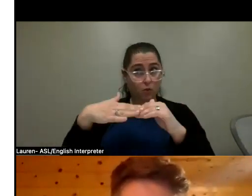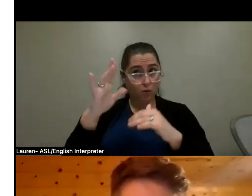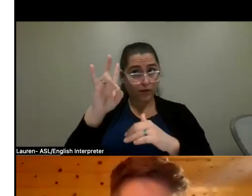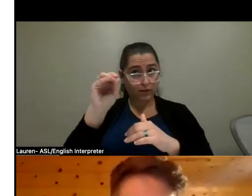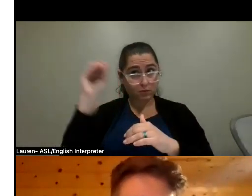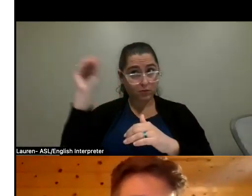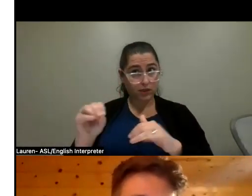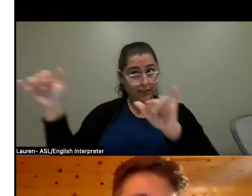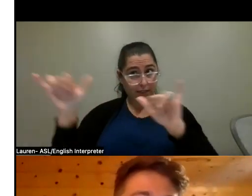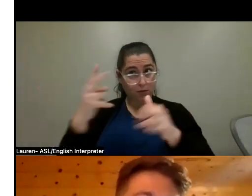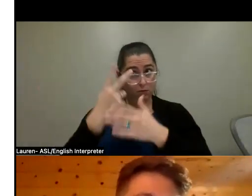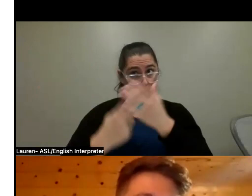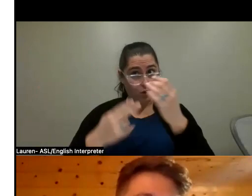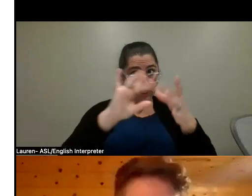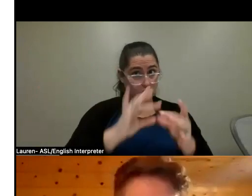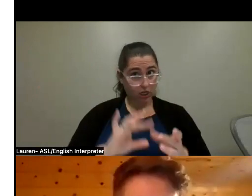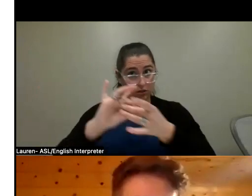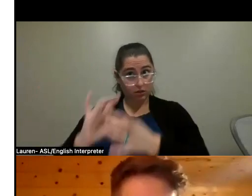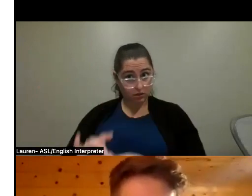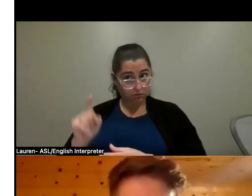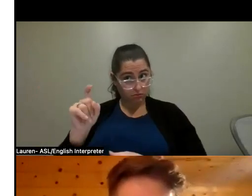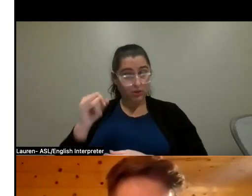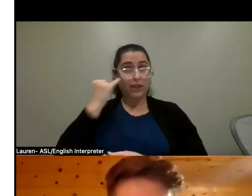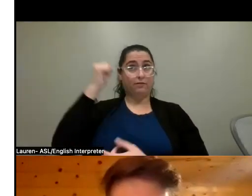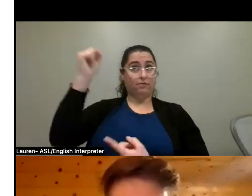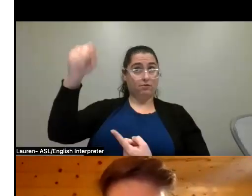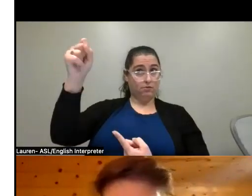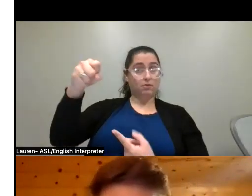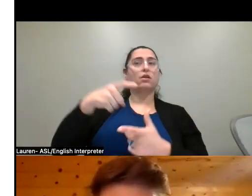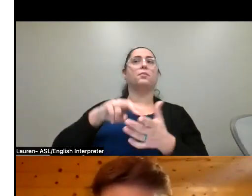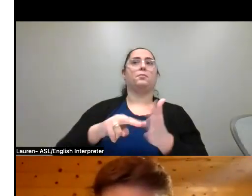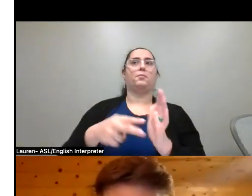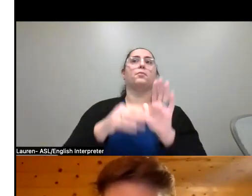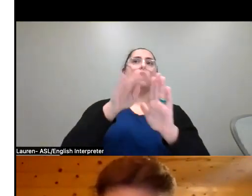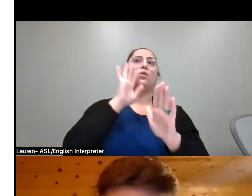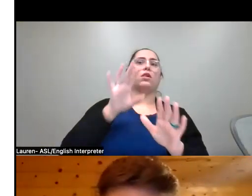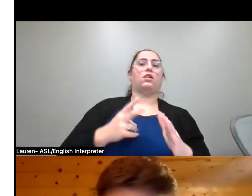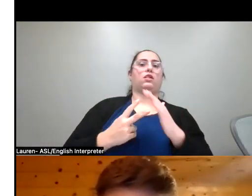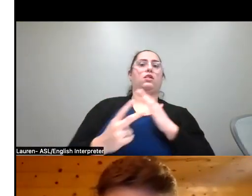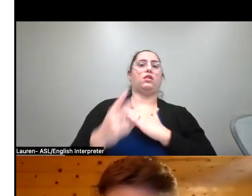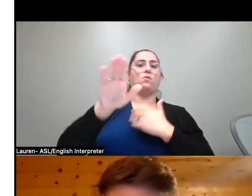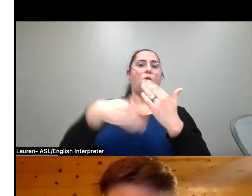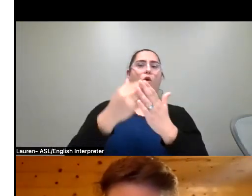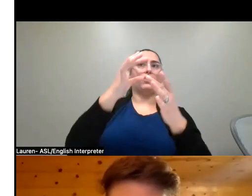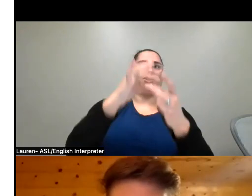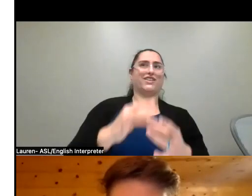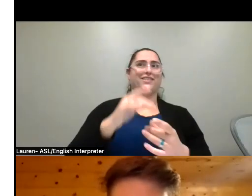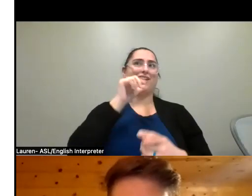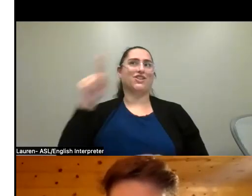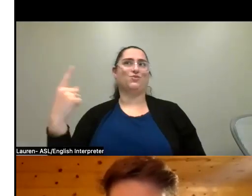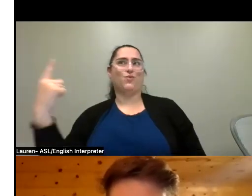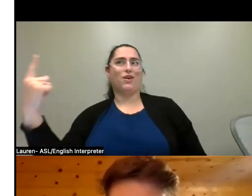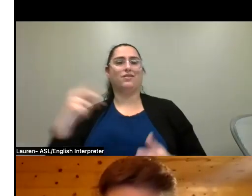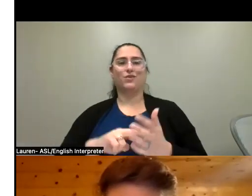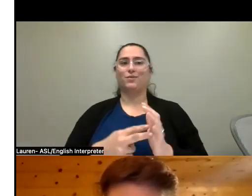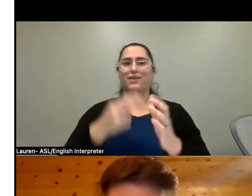2 chains. And if they are, then the model has to predict sequence of all the chains instead of only 1 chain. So preventing